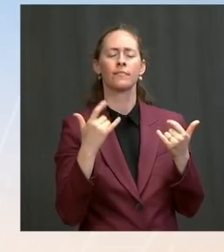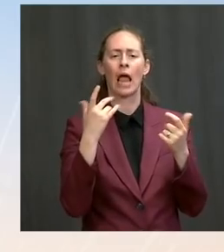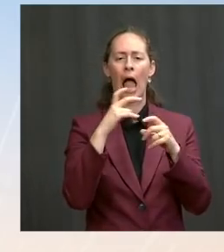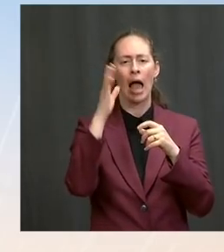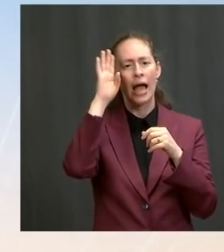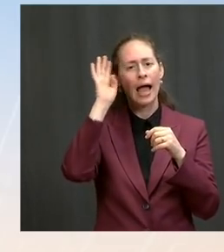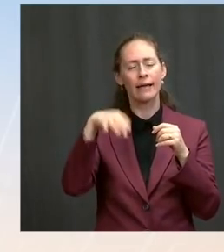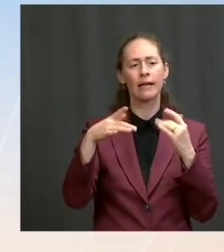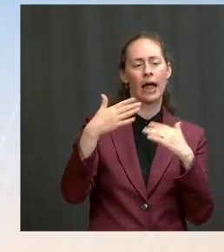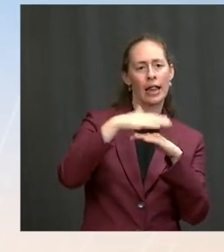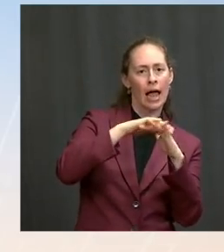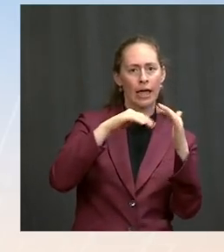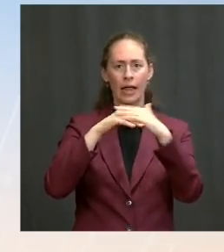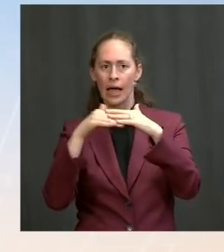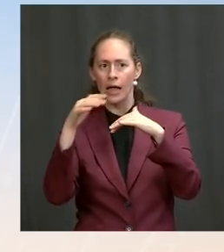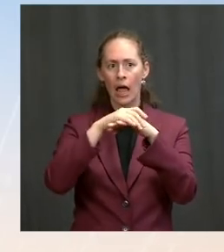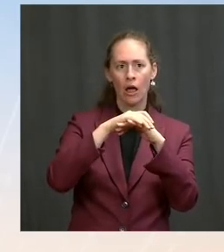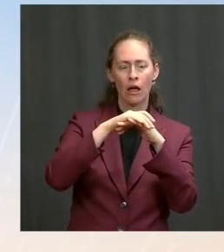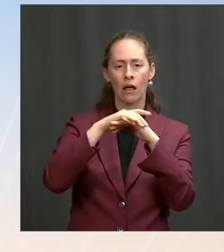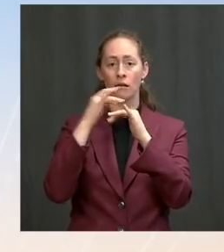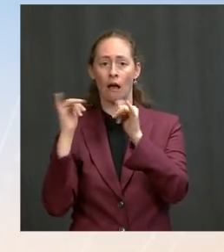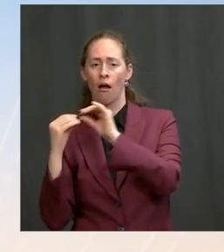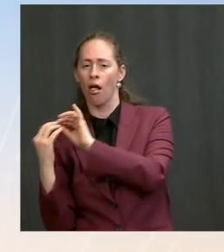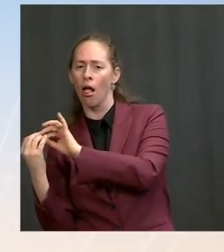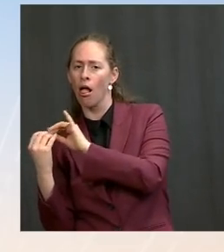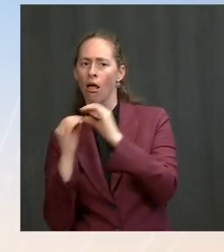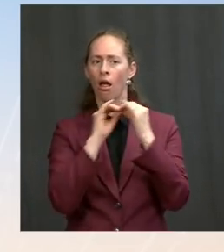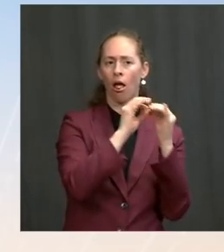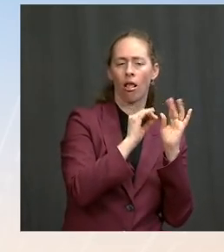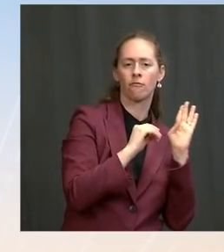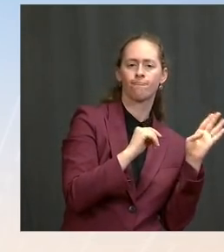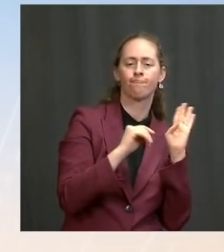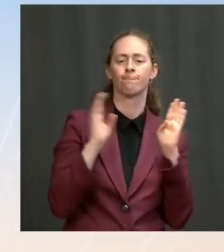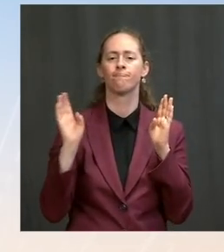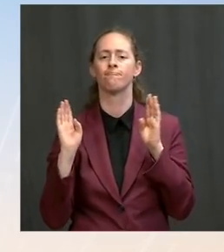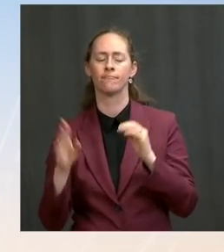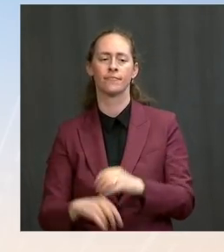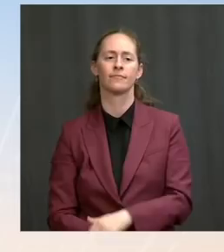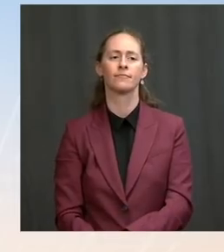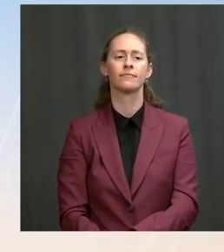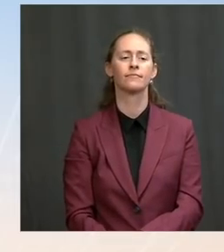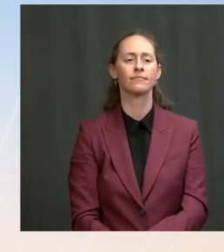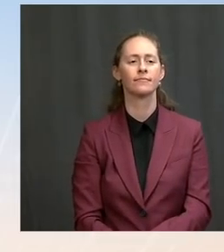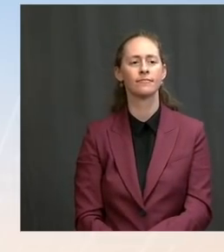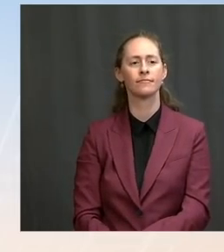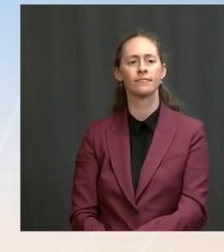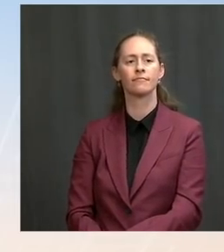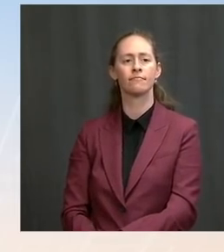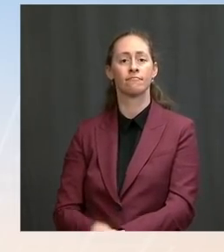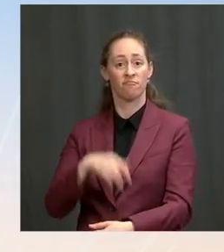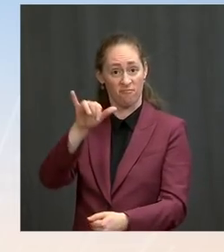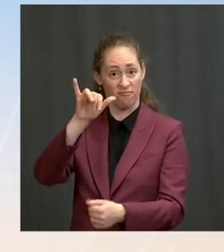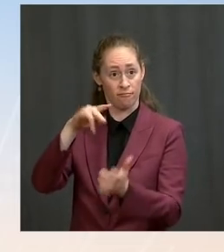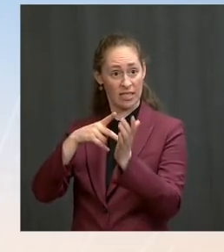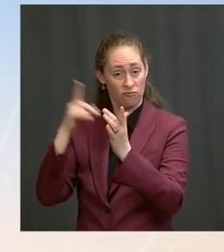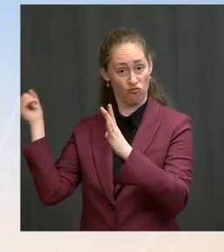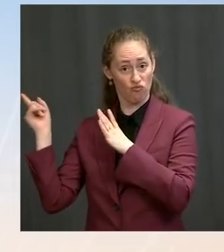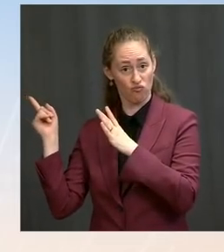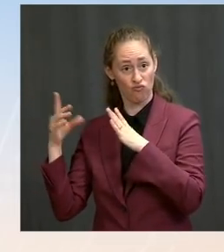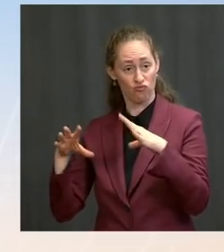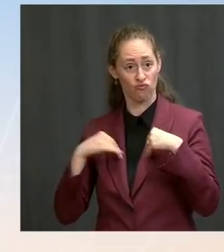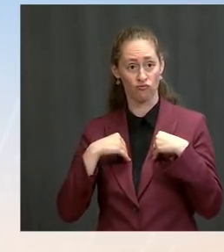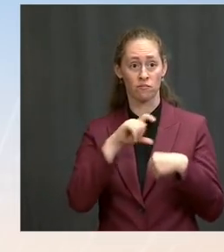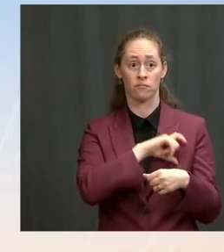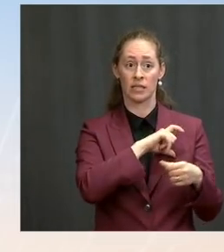private, which is the place where they should continue to move forward. Would the president be okay with police reform, the George Floyd Justice and Policing Act, to